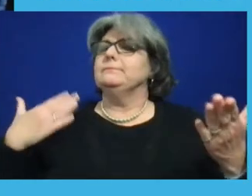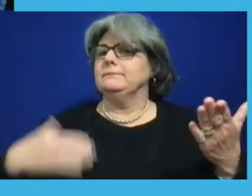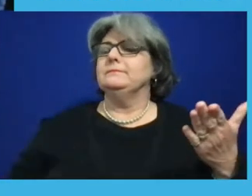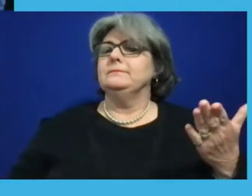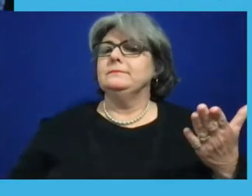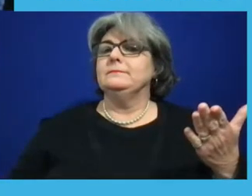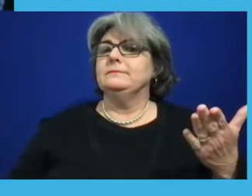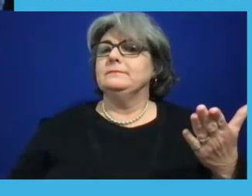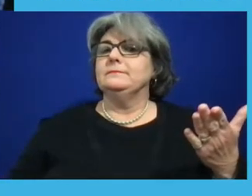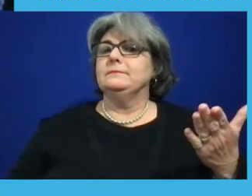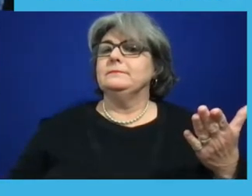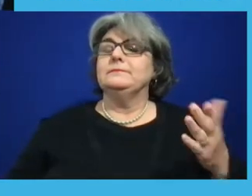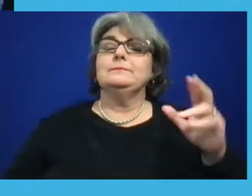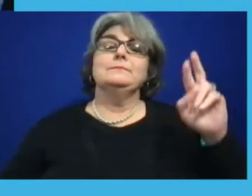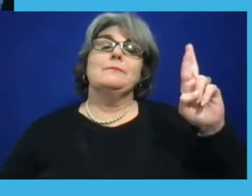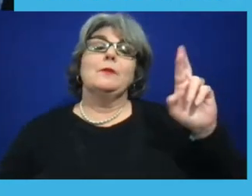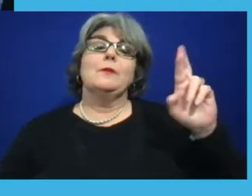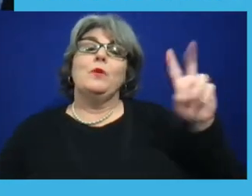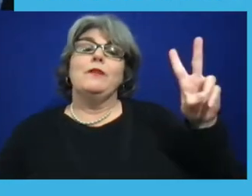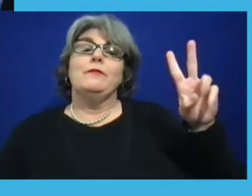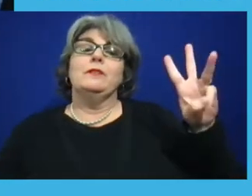Those are the values they bring to bear.